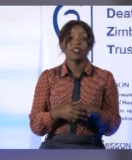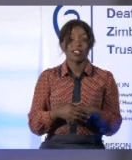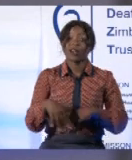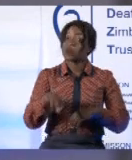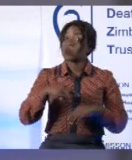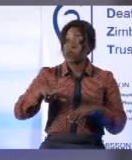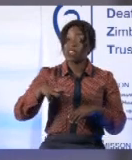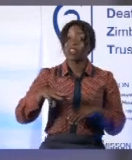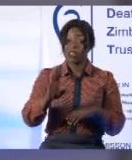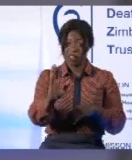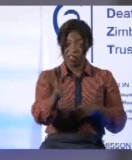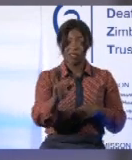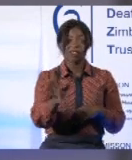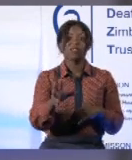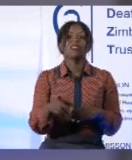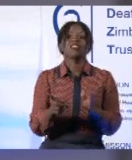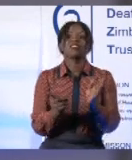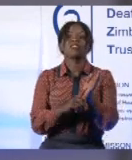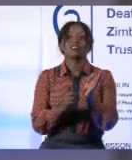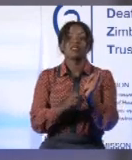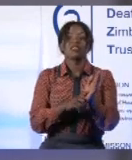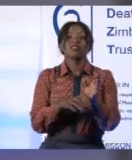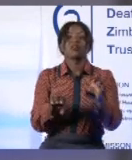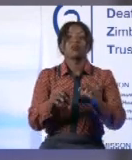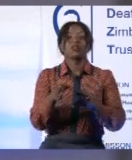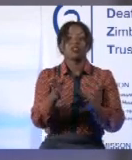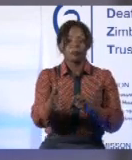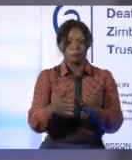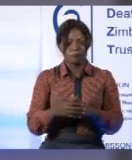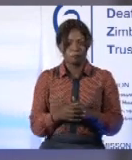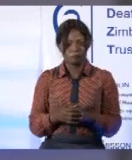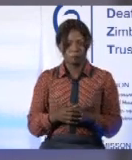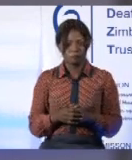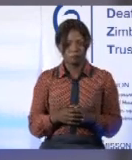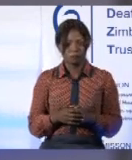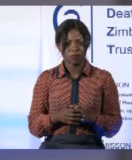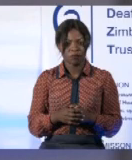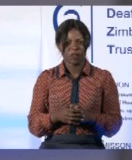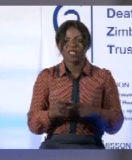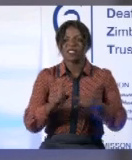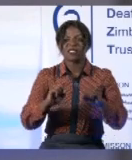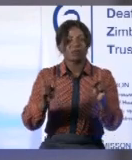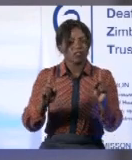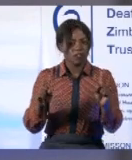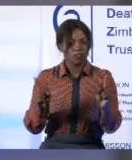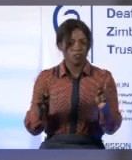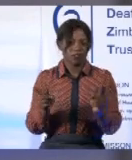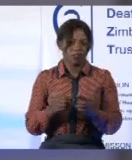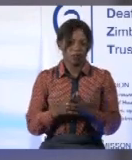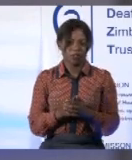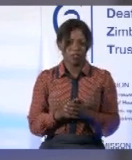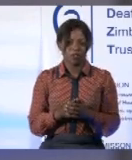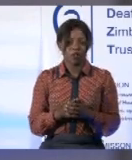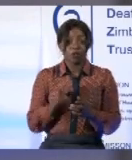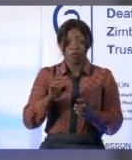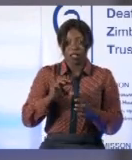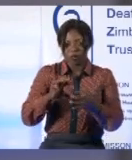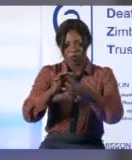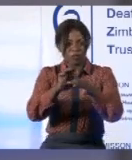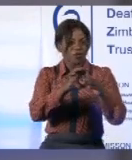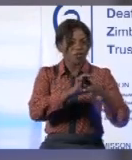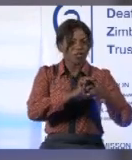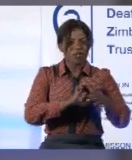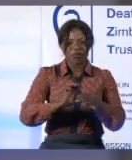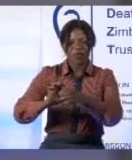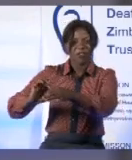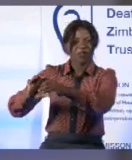lot of people that I know. We've got groups, we've got our hotspot, you know, this one in this area, this one in